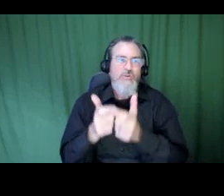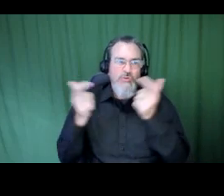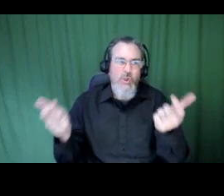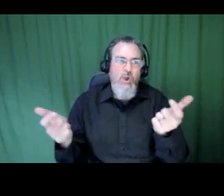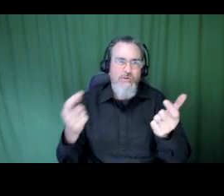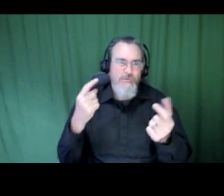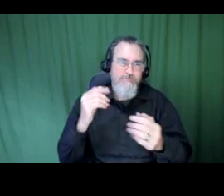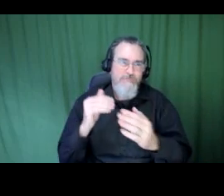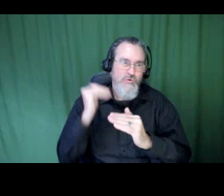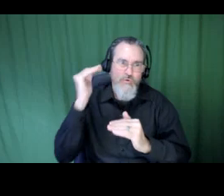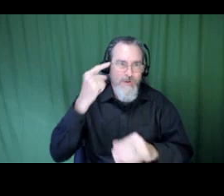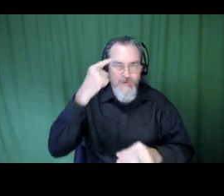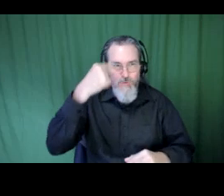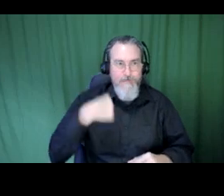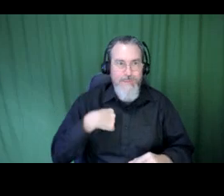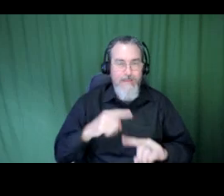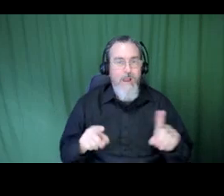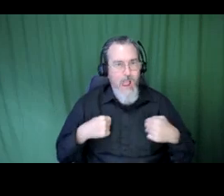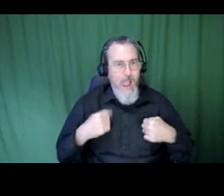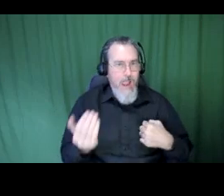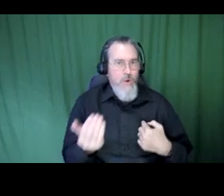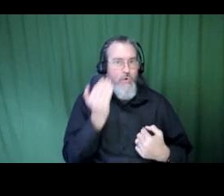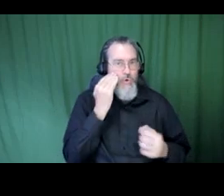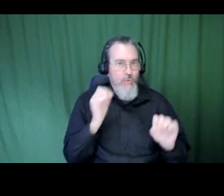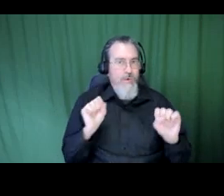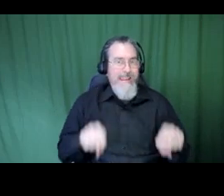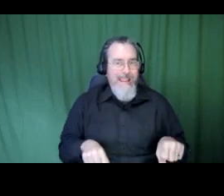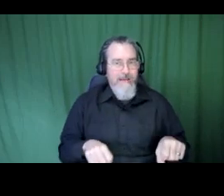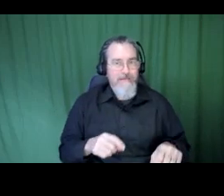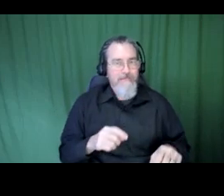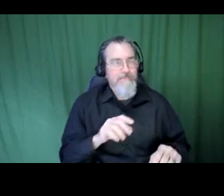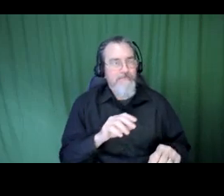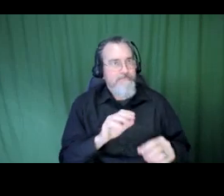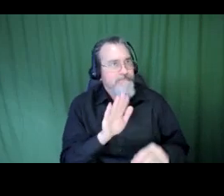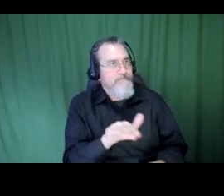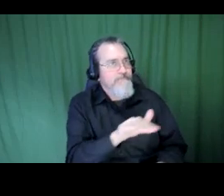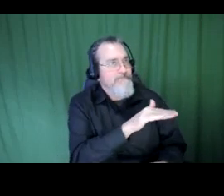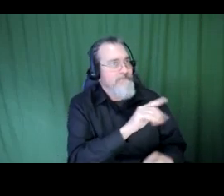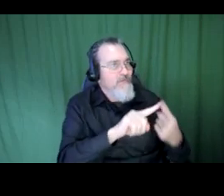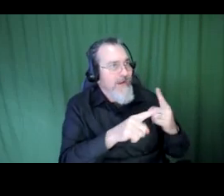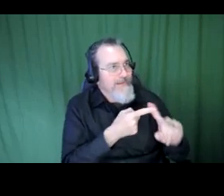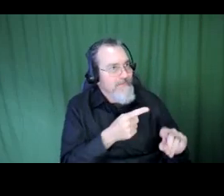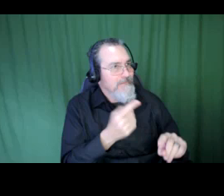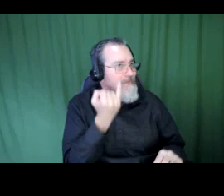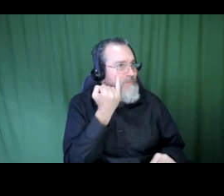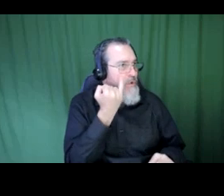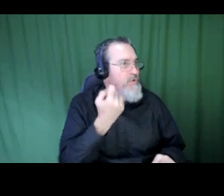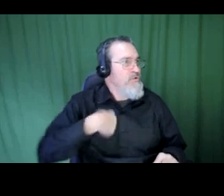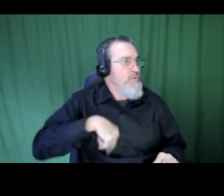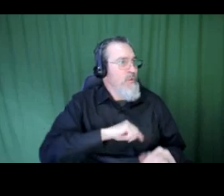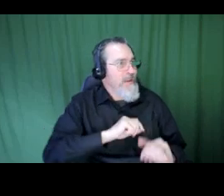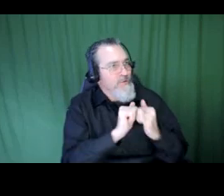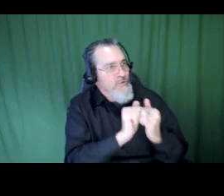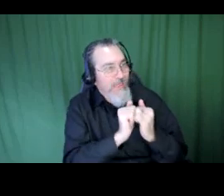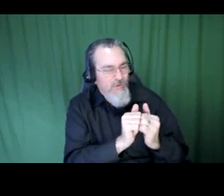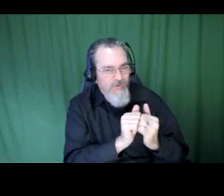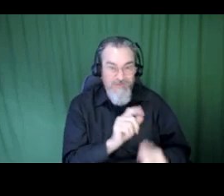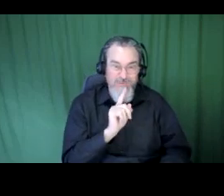knew we could do it. And I said, what if we all do it together? And that is the birth of the Green